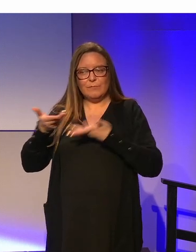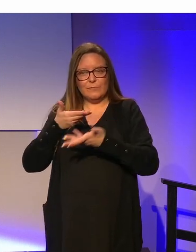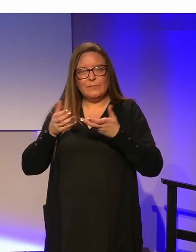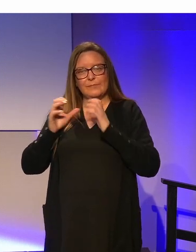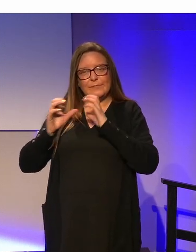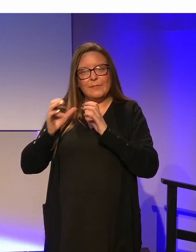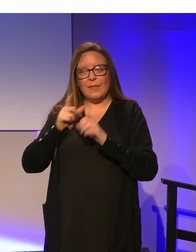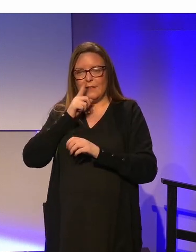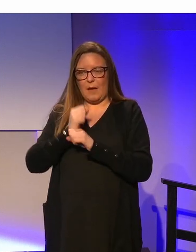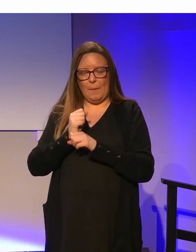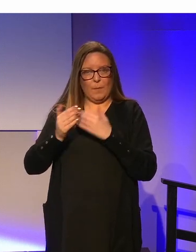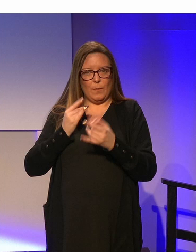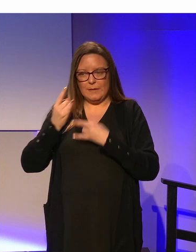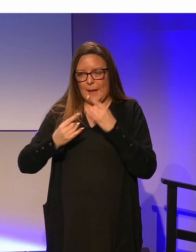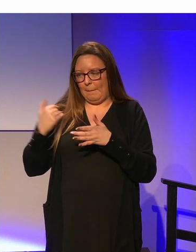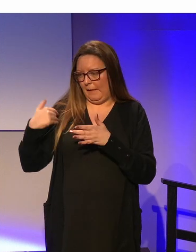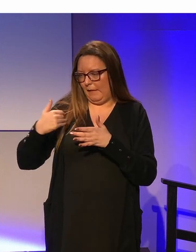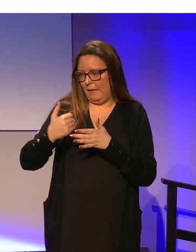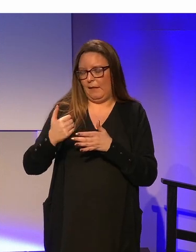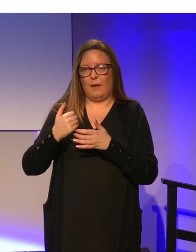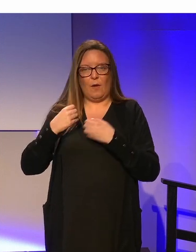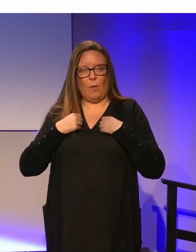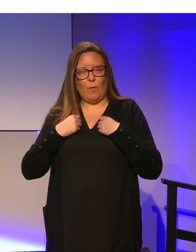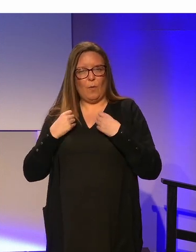to what's going on in your own